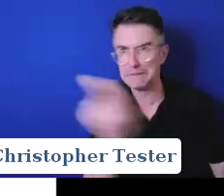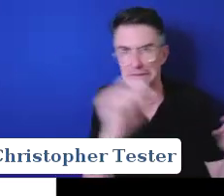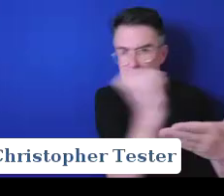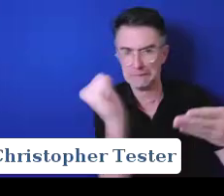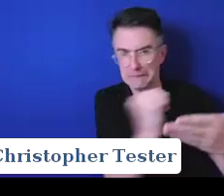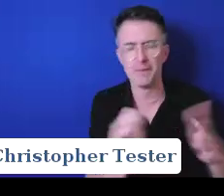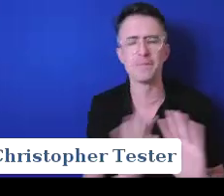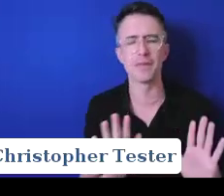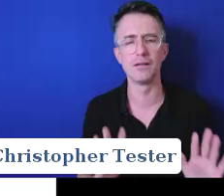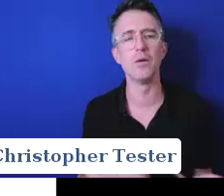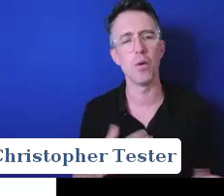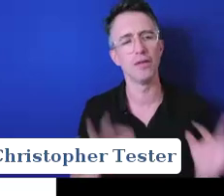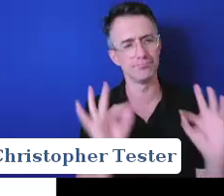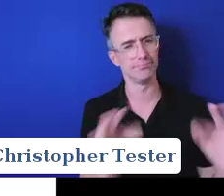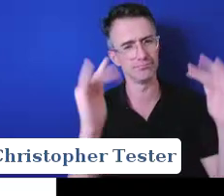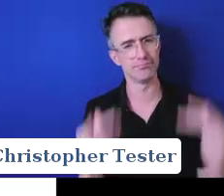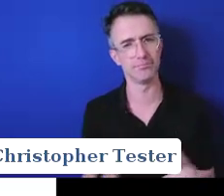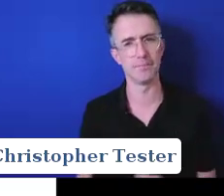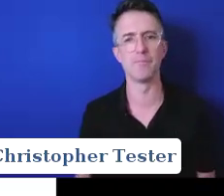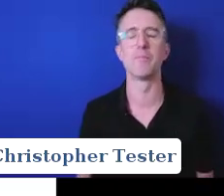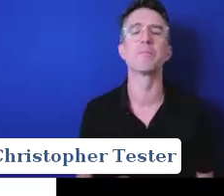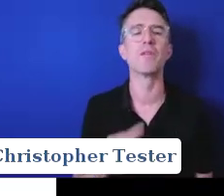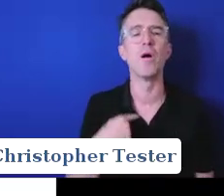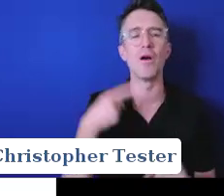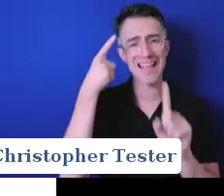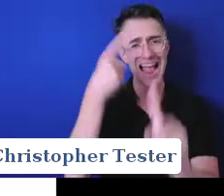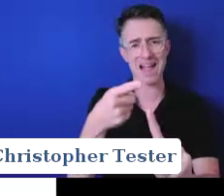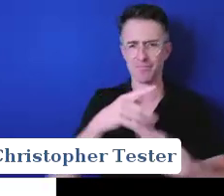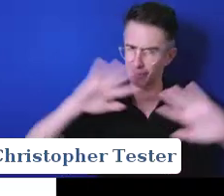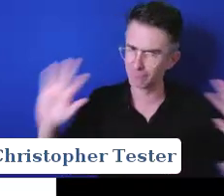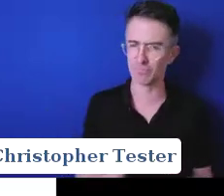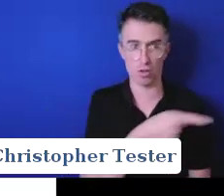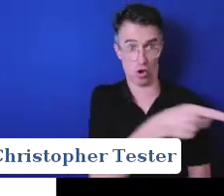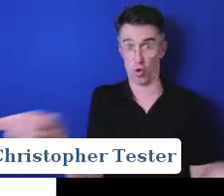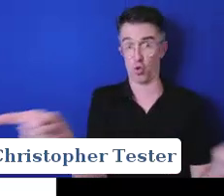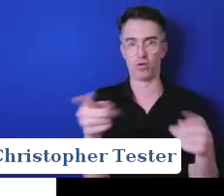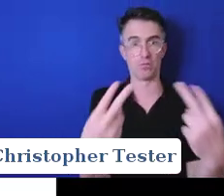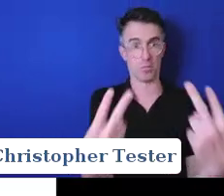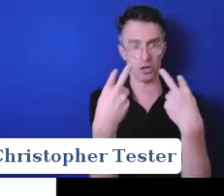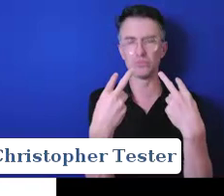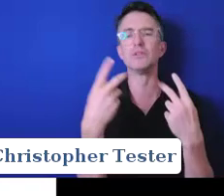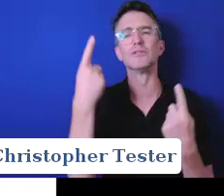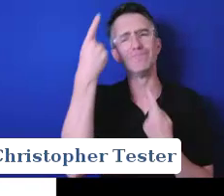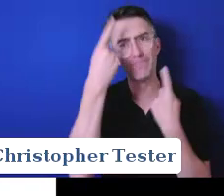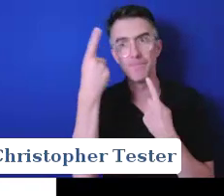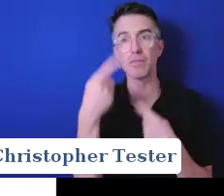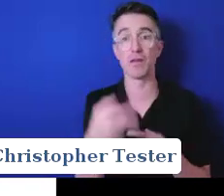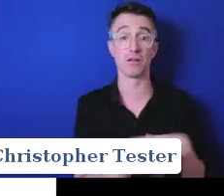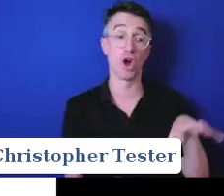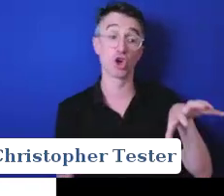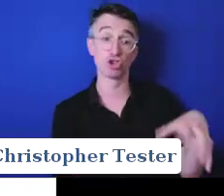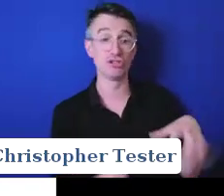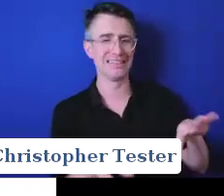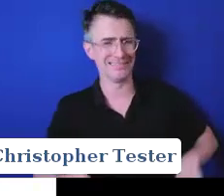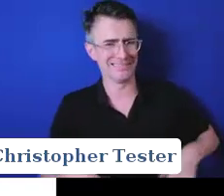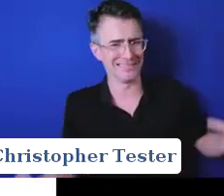go in this process in low and middle income countries. And we know that there are many competing agendas in those countries, and there